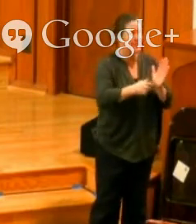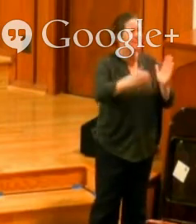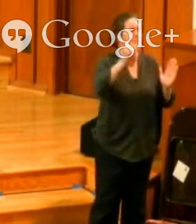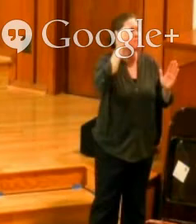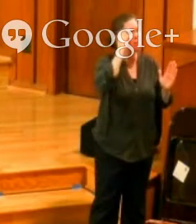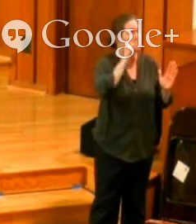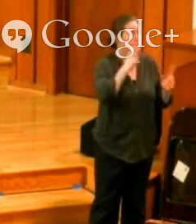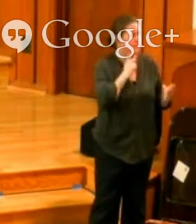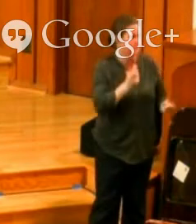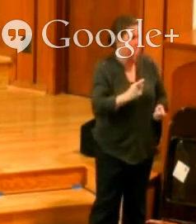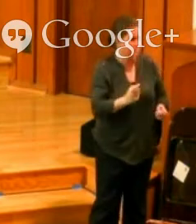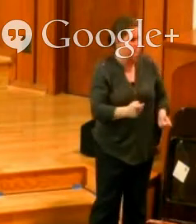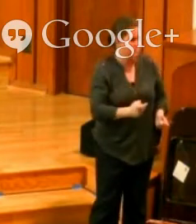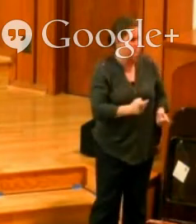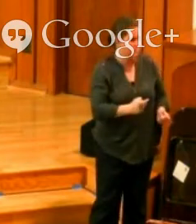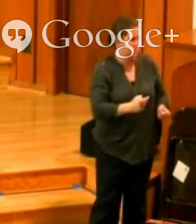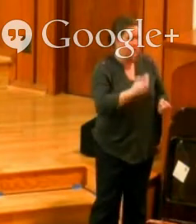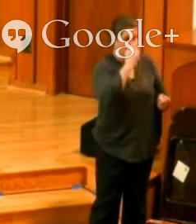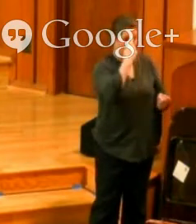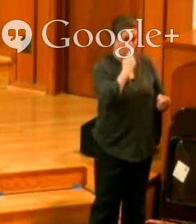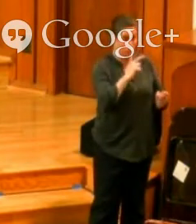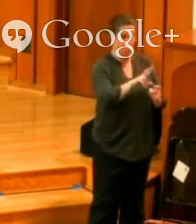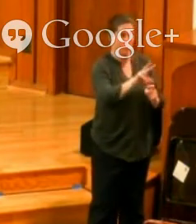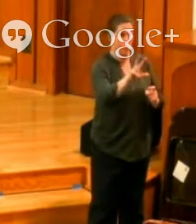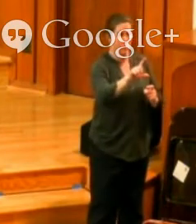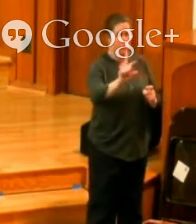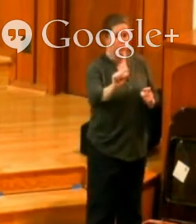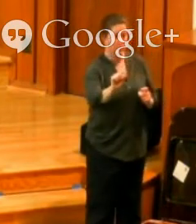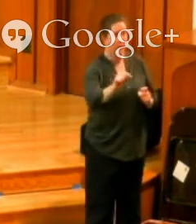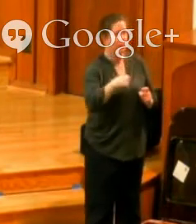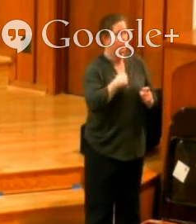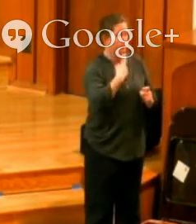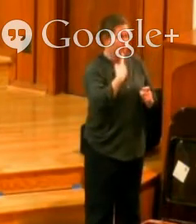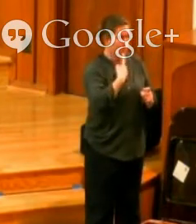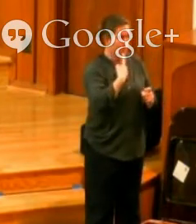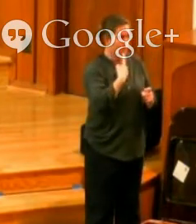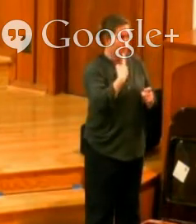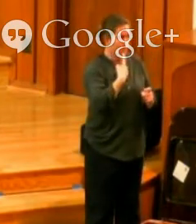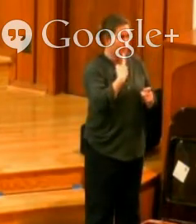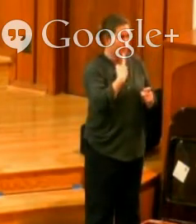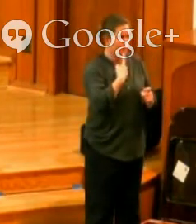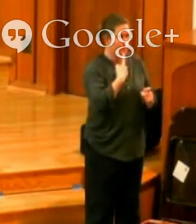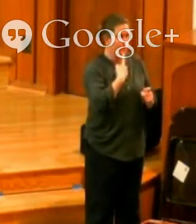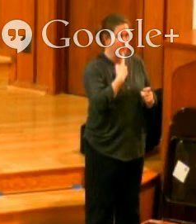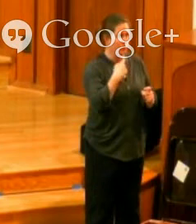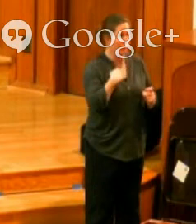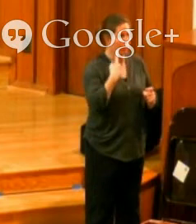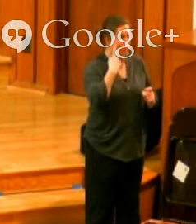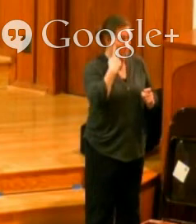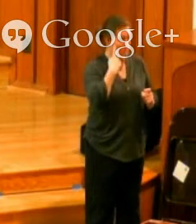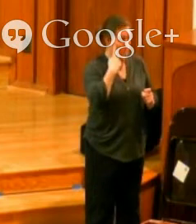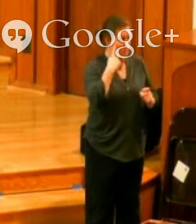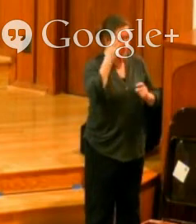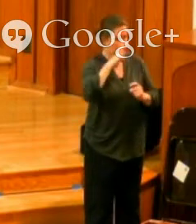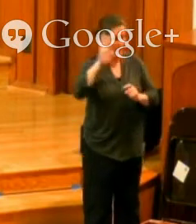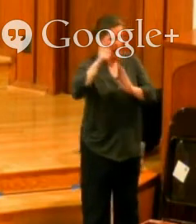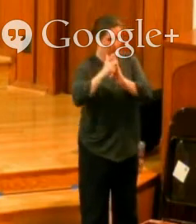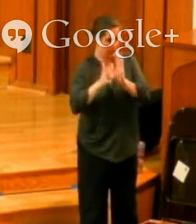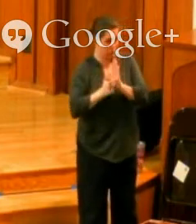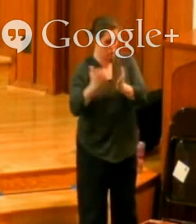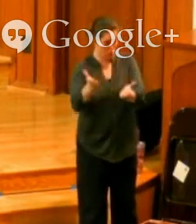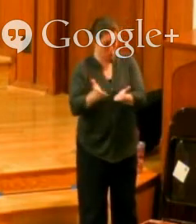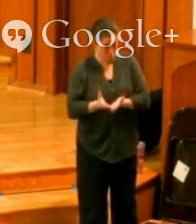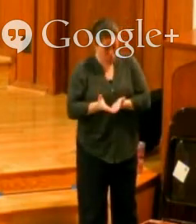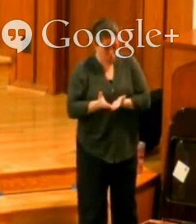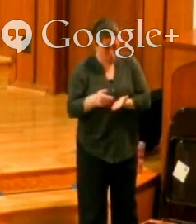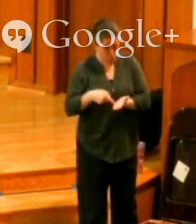of sin. And that's what we read in Romans 3, 20. And if you think about it, if we have the law of God, we then know what